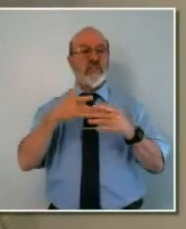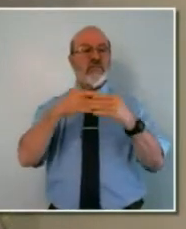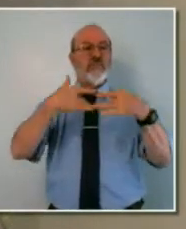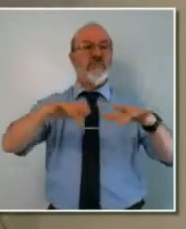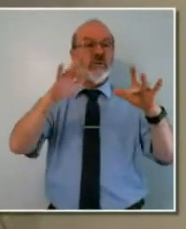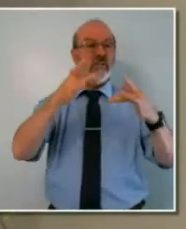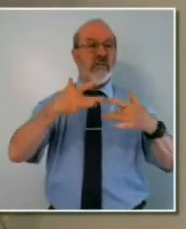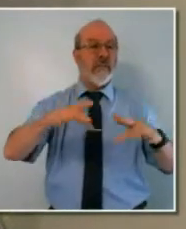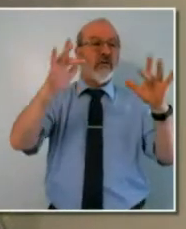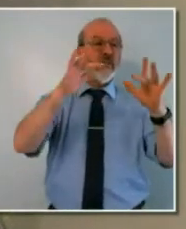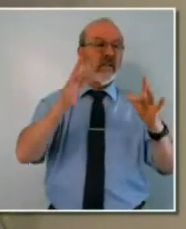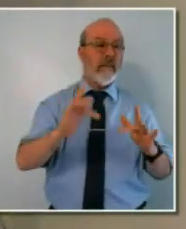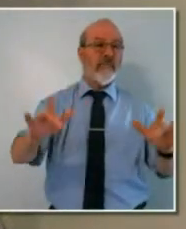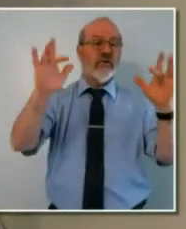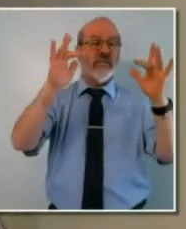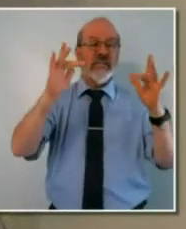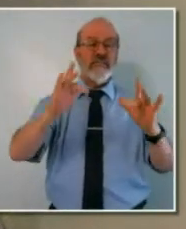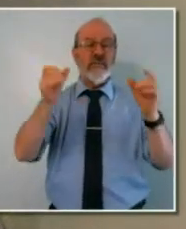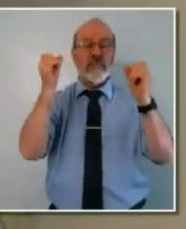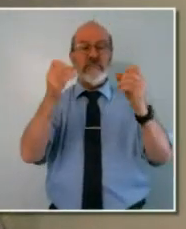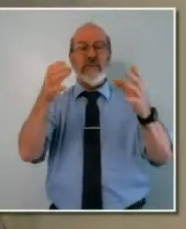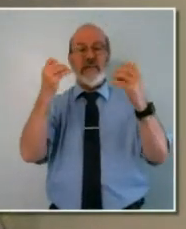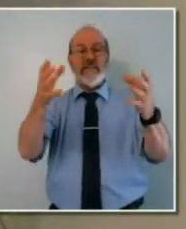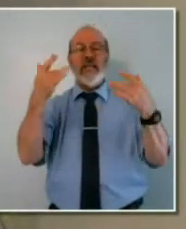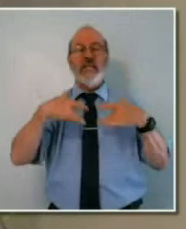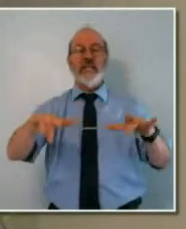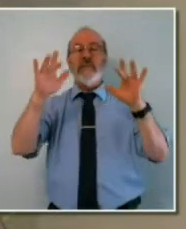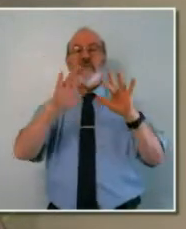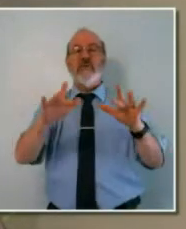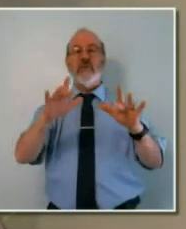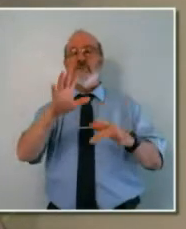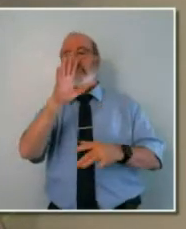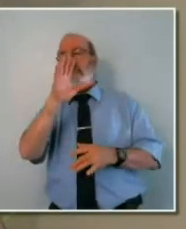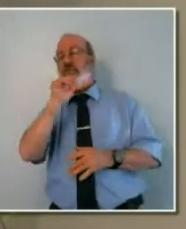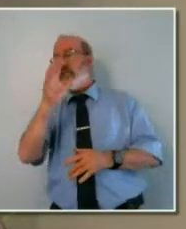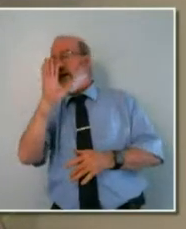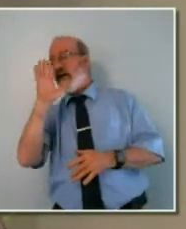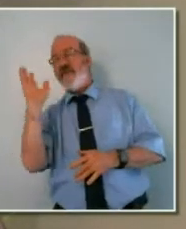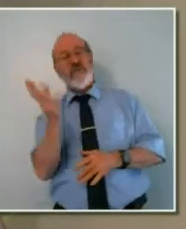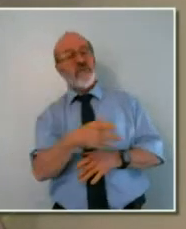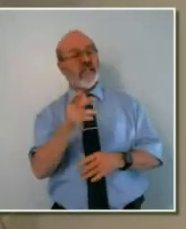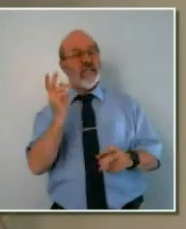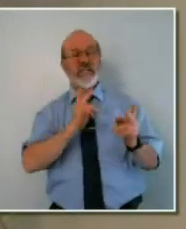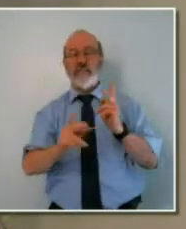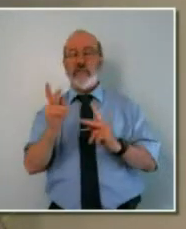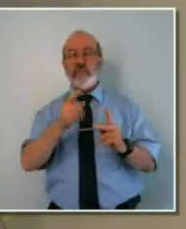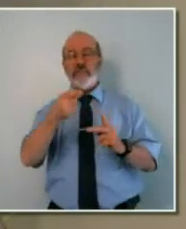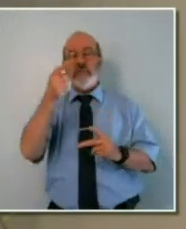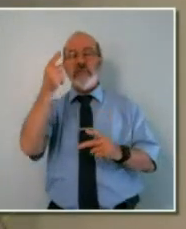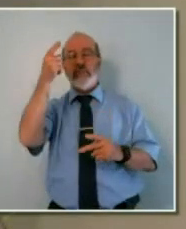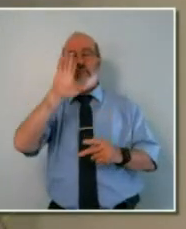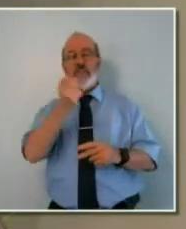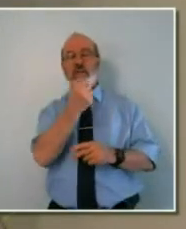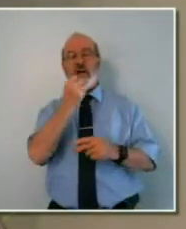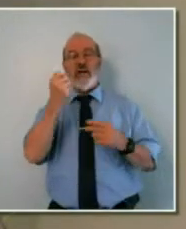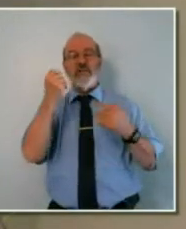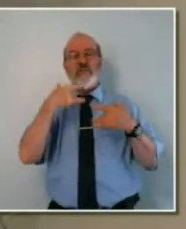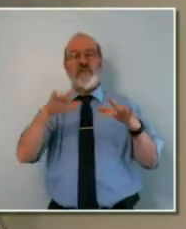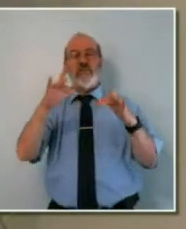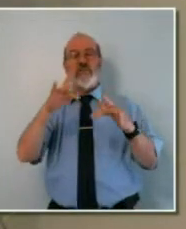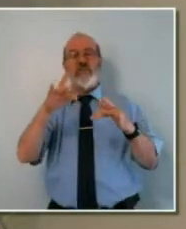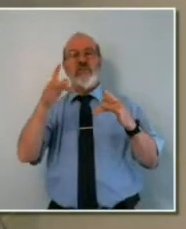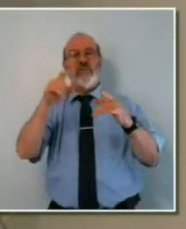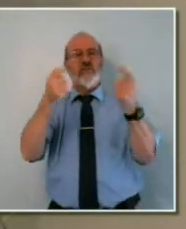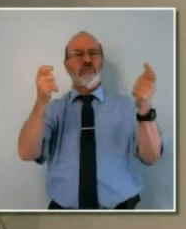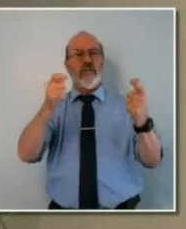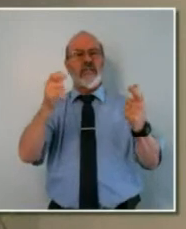mercy, manifold mercies, forsook them not. God's mercies are great. They're manifold. In Psalm 25 and verse